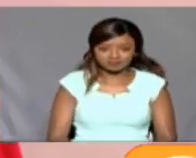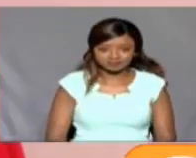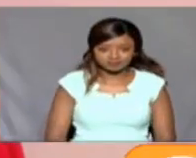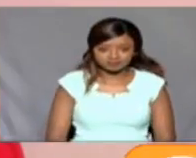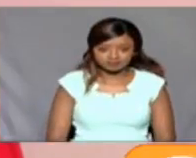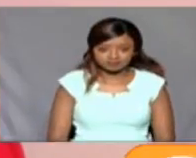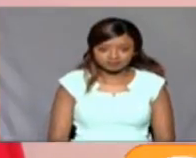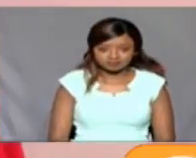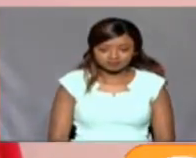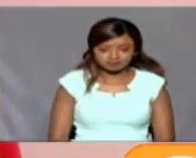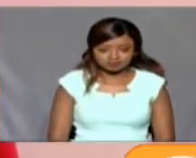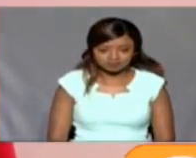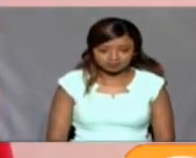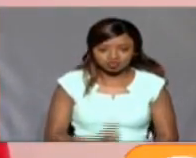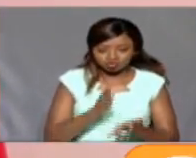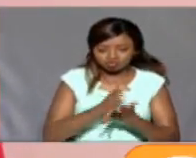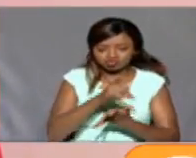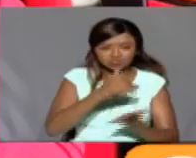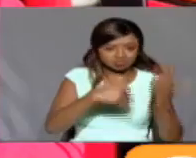Very old university